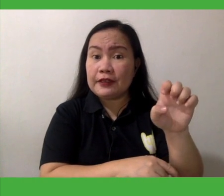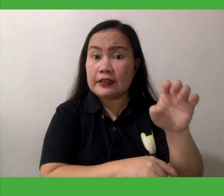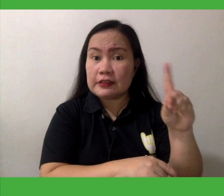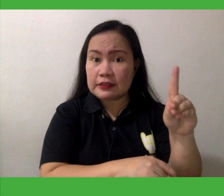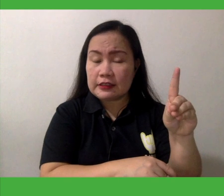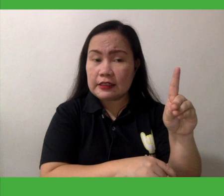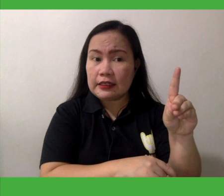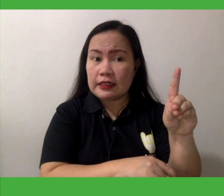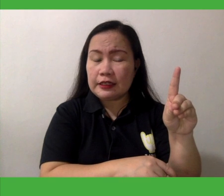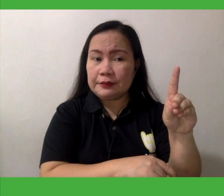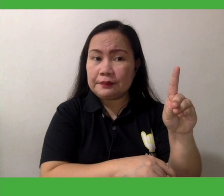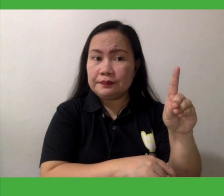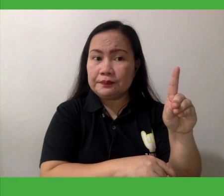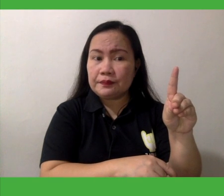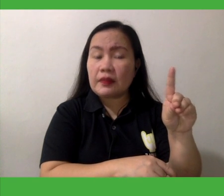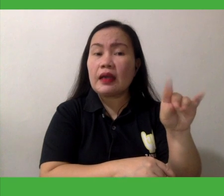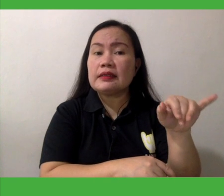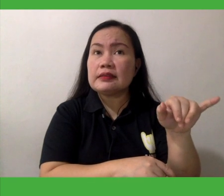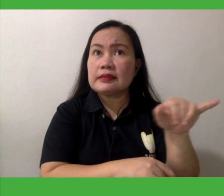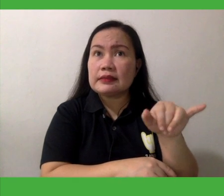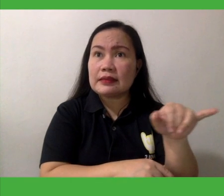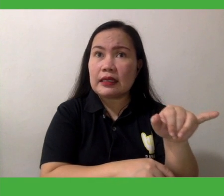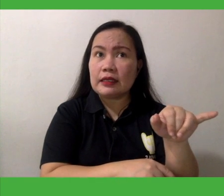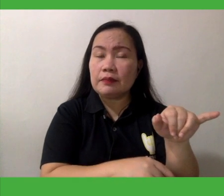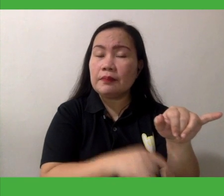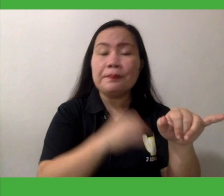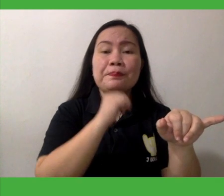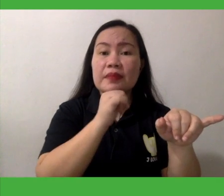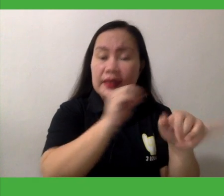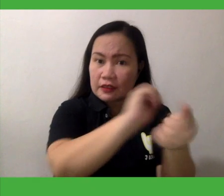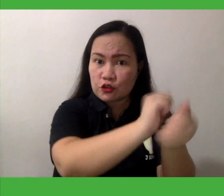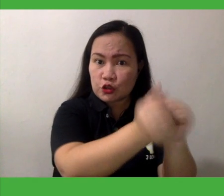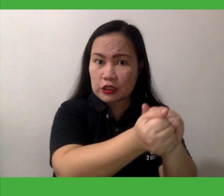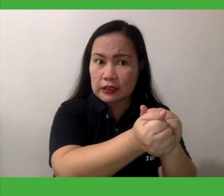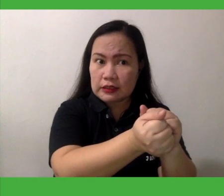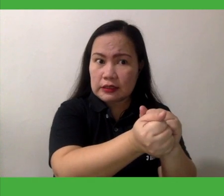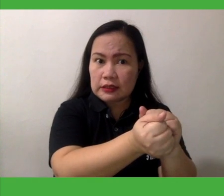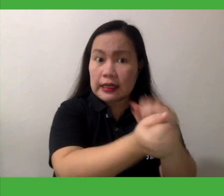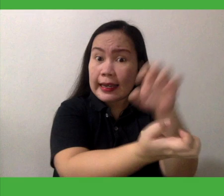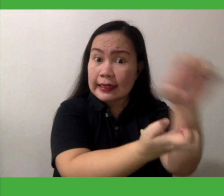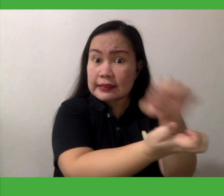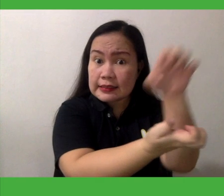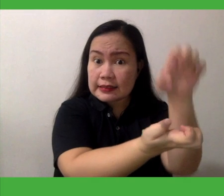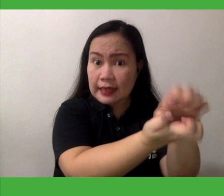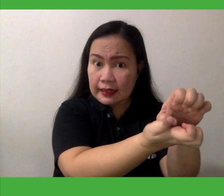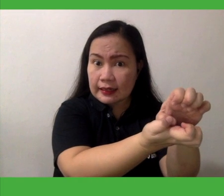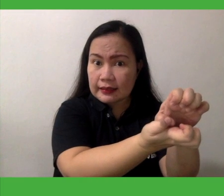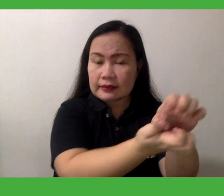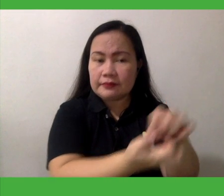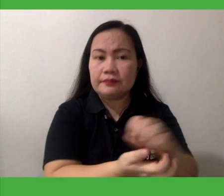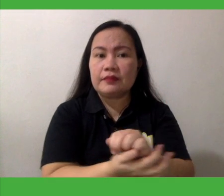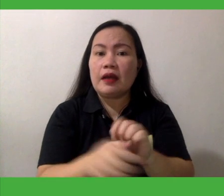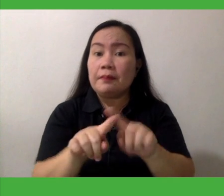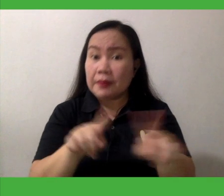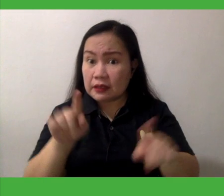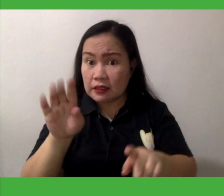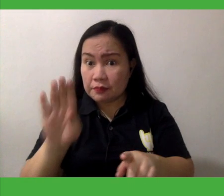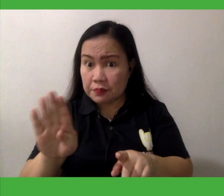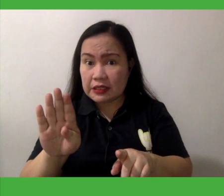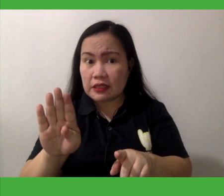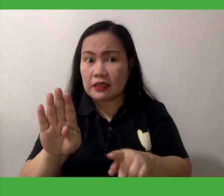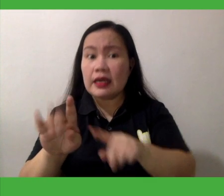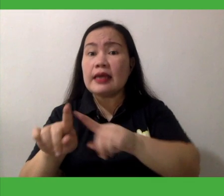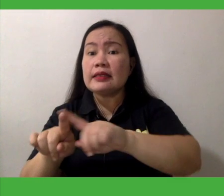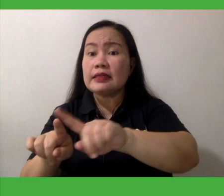value. So, fixed. Ibig sabihin, hindi siya nababago. Unlike sa column B, we have